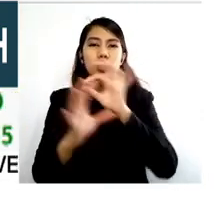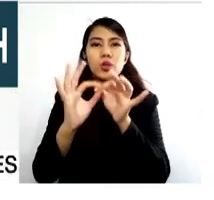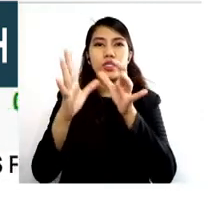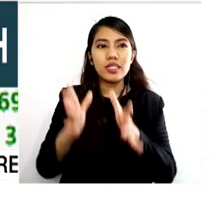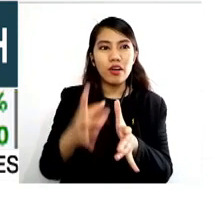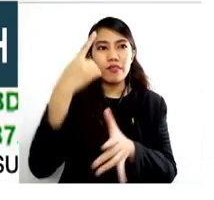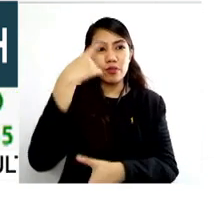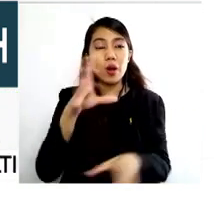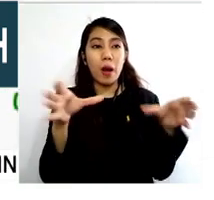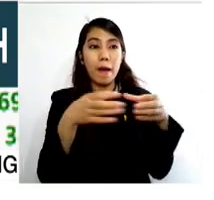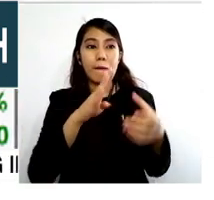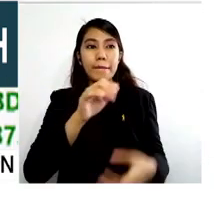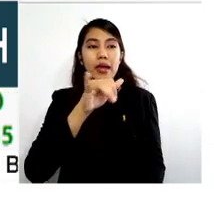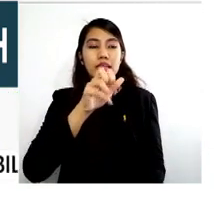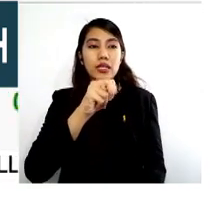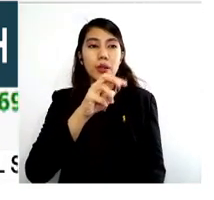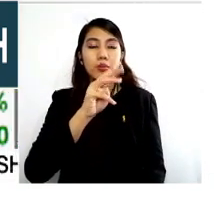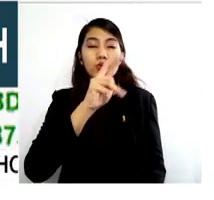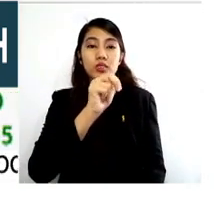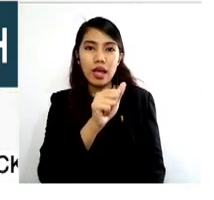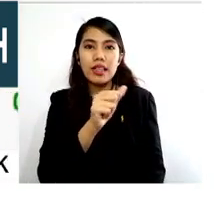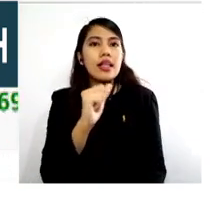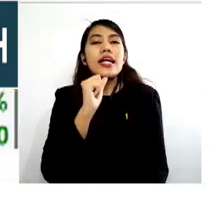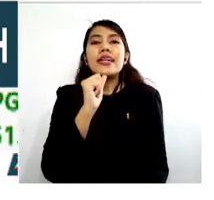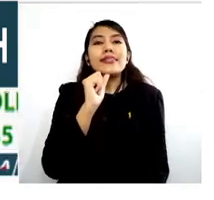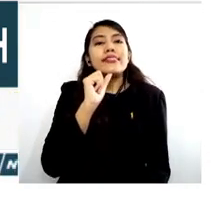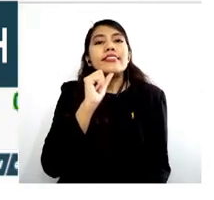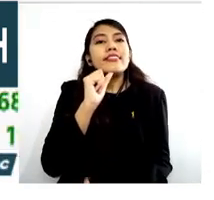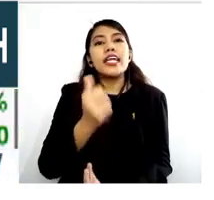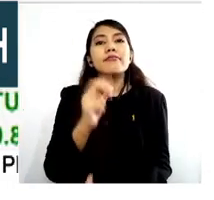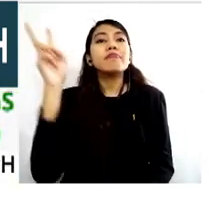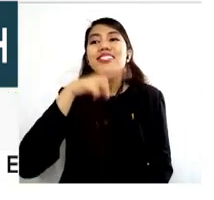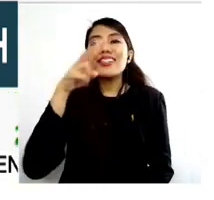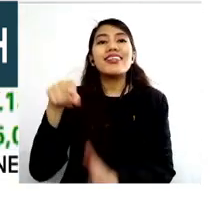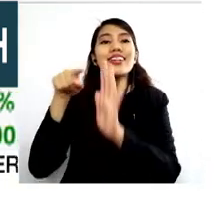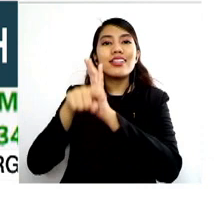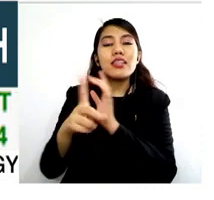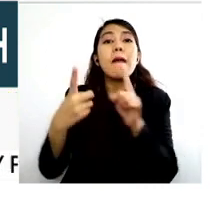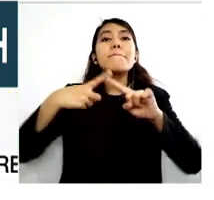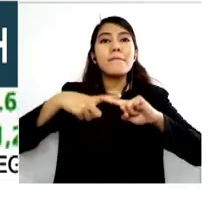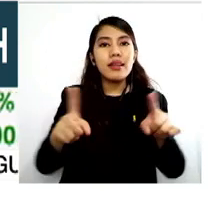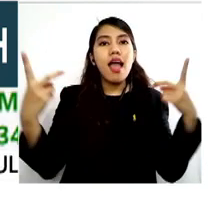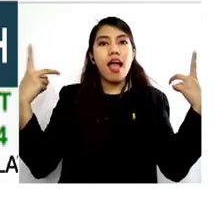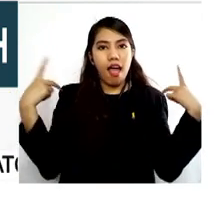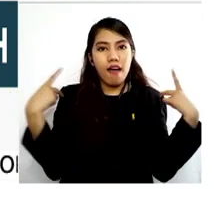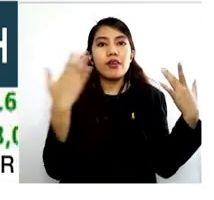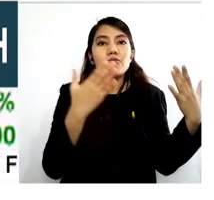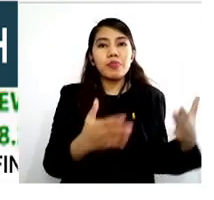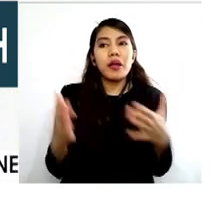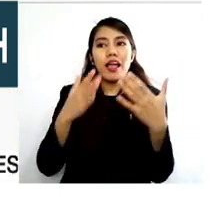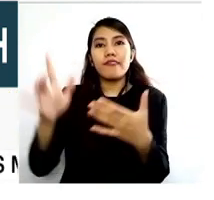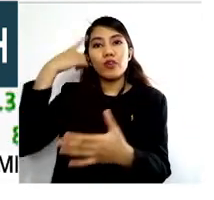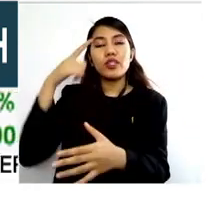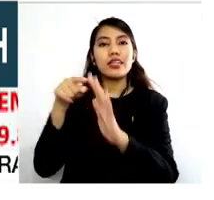So these are not just isolated killings, I think, Stanley. No, there is a pattern, and we hope that the leadership